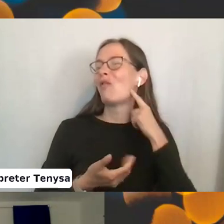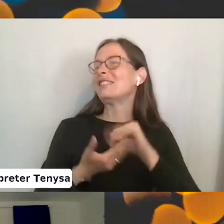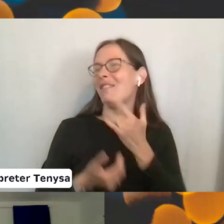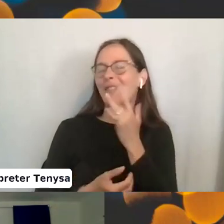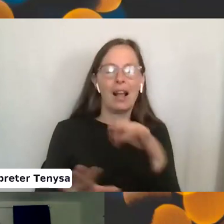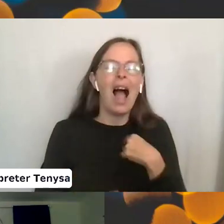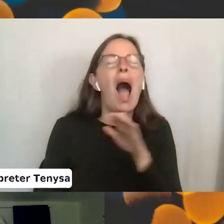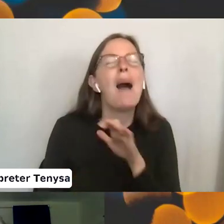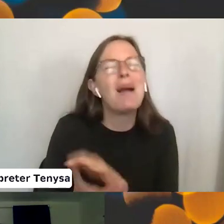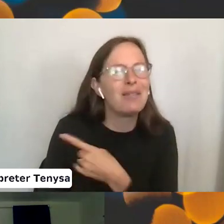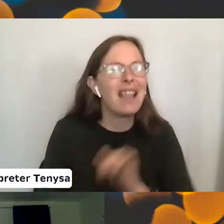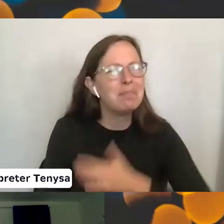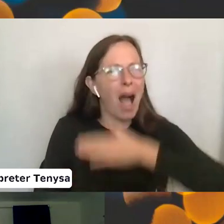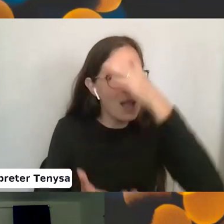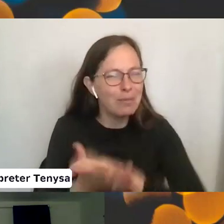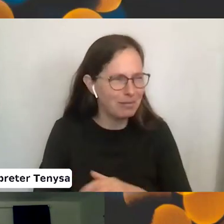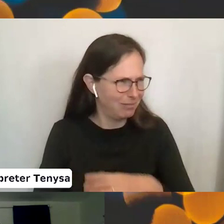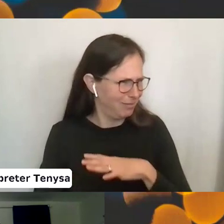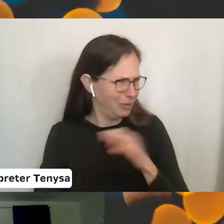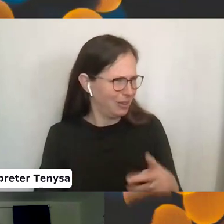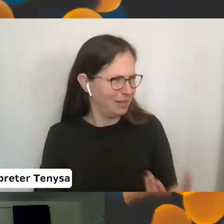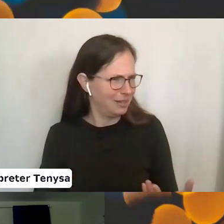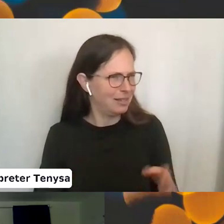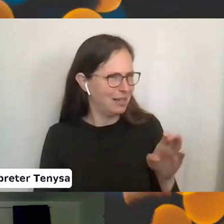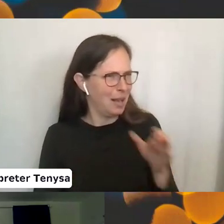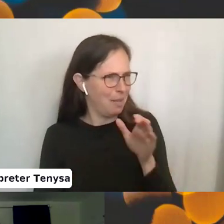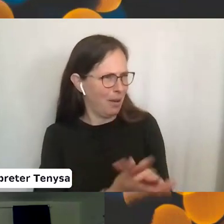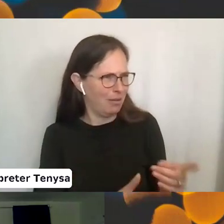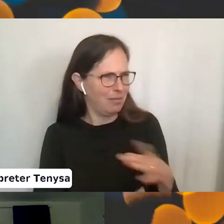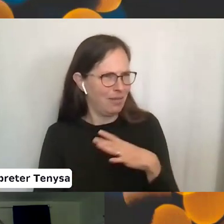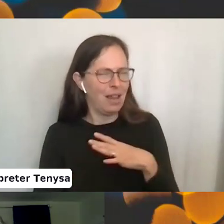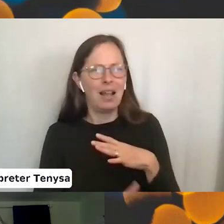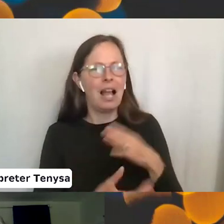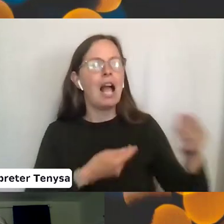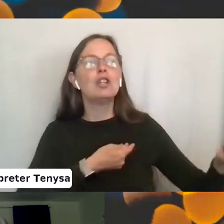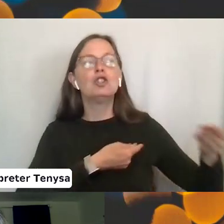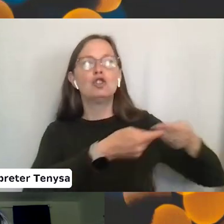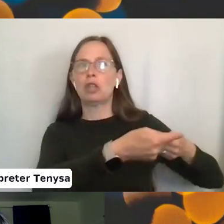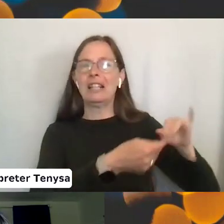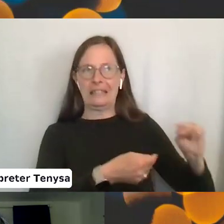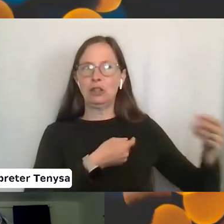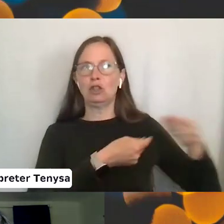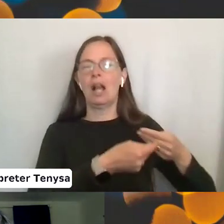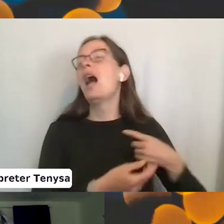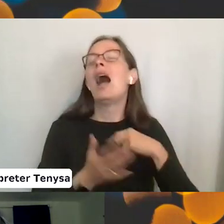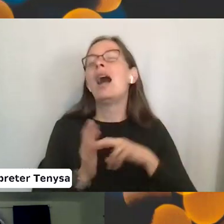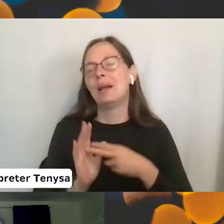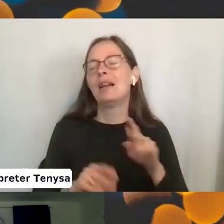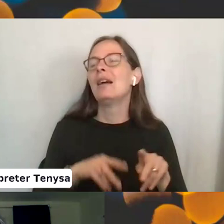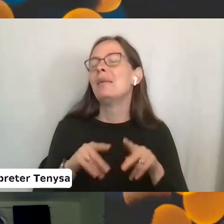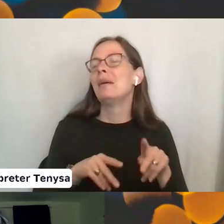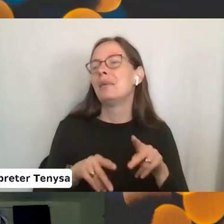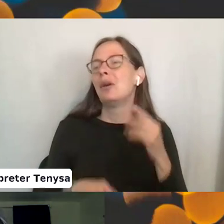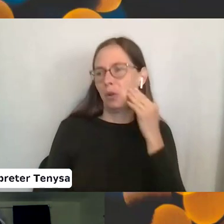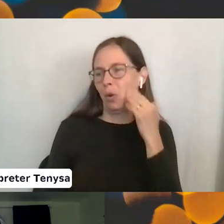to him, people. It's my husband. Yeah, it's okay. You don't have to be married to him. Hey, man, exchanges are exchanges. Well, I mean, people, however, know